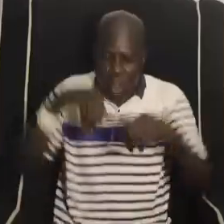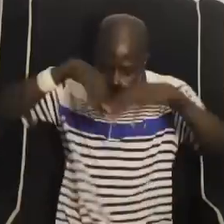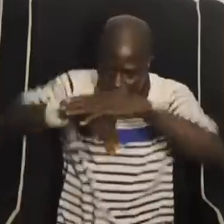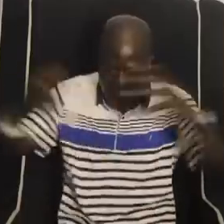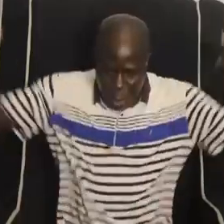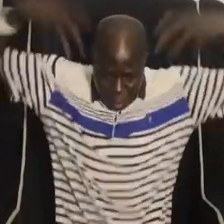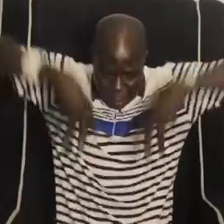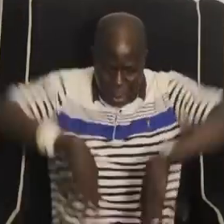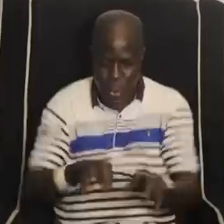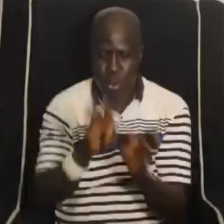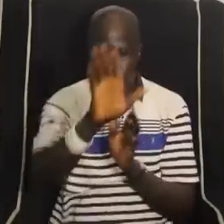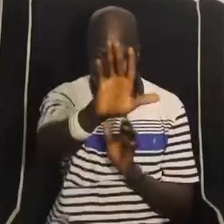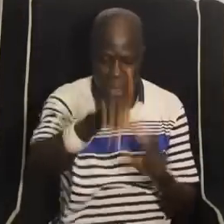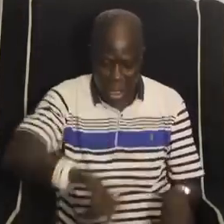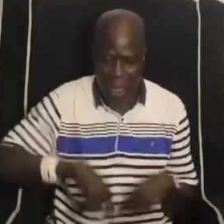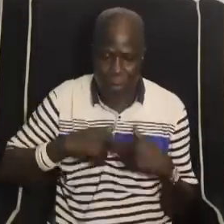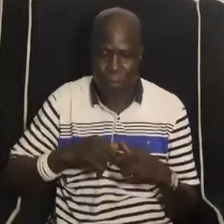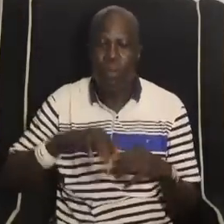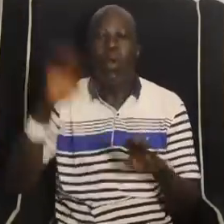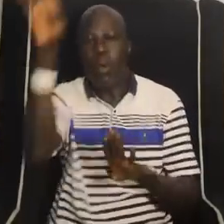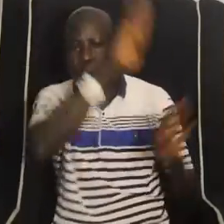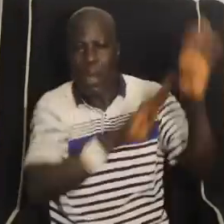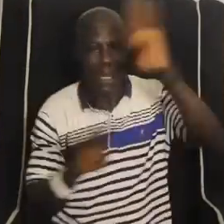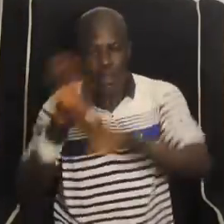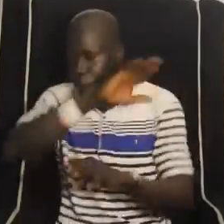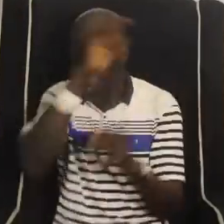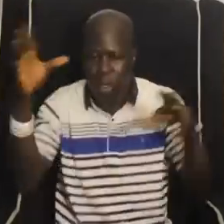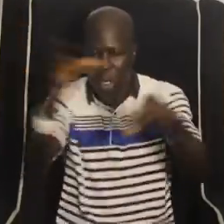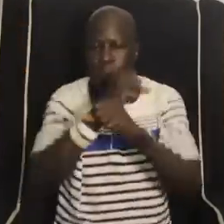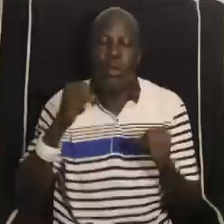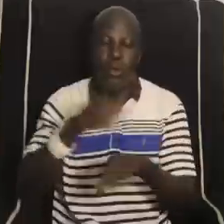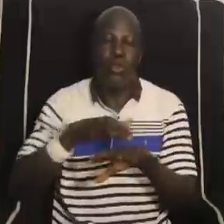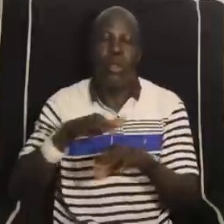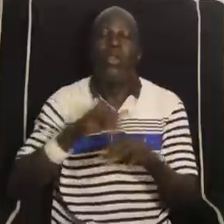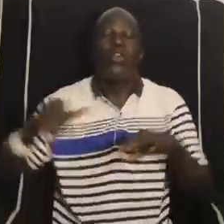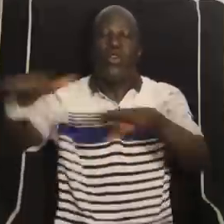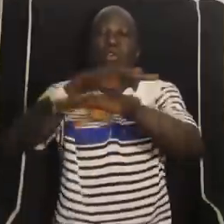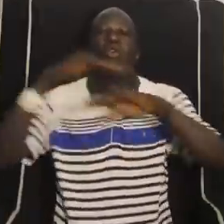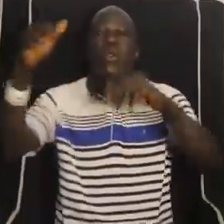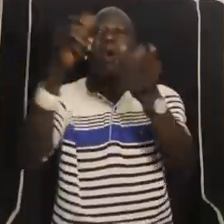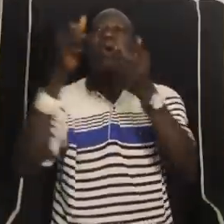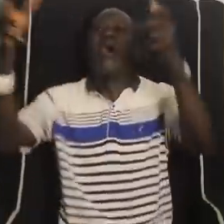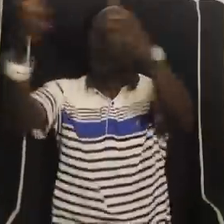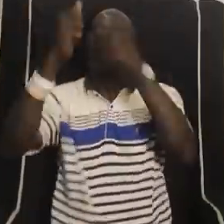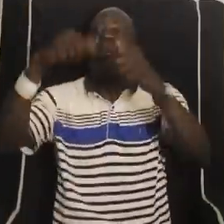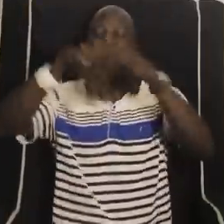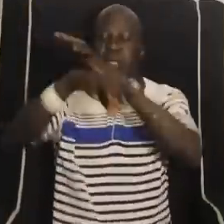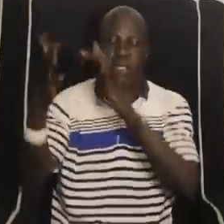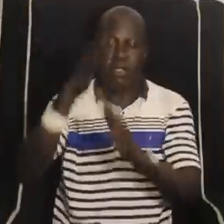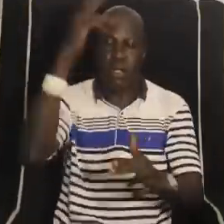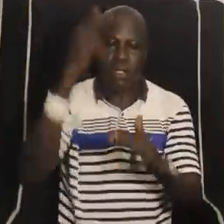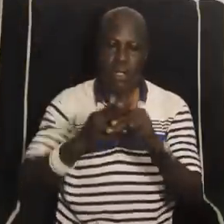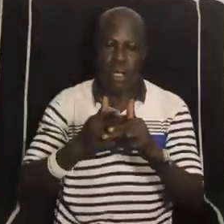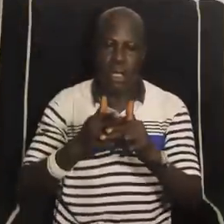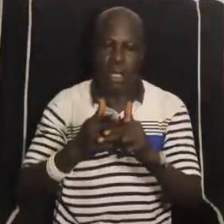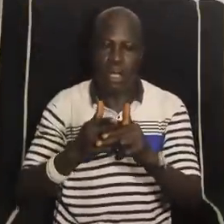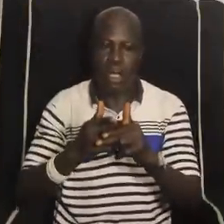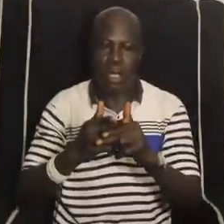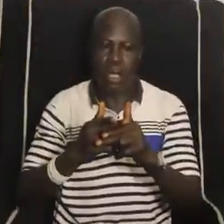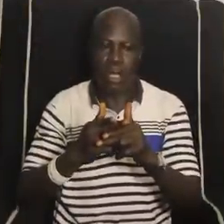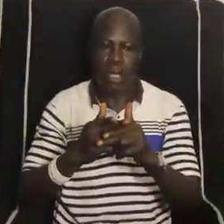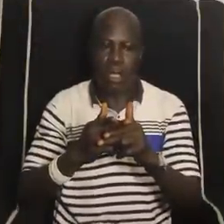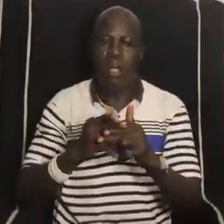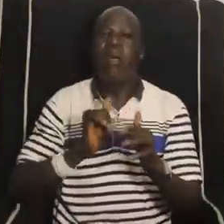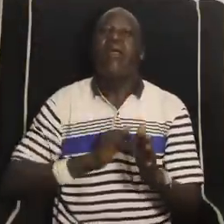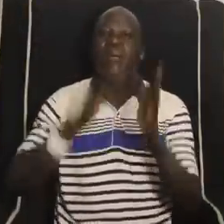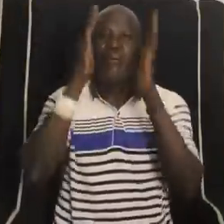power will overcome you. No power will overcome you. Triumph always. In Jesus' name alone. Praise somebody. Assure